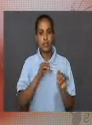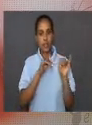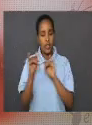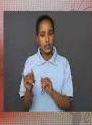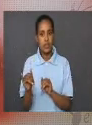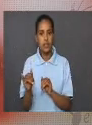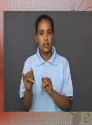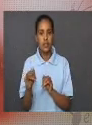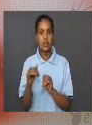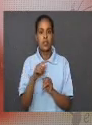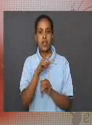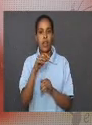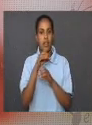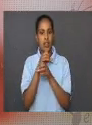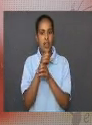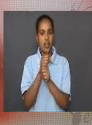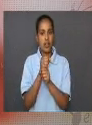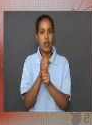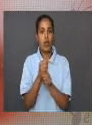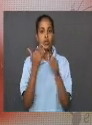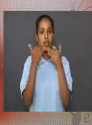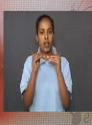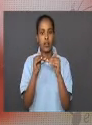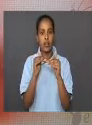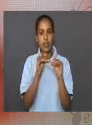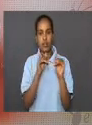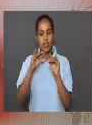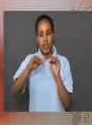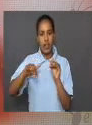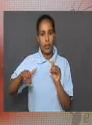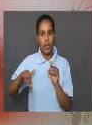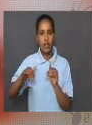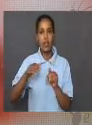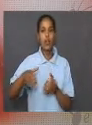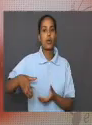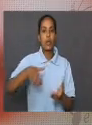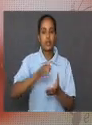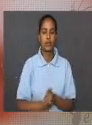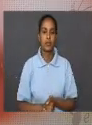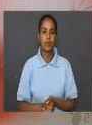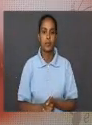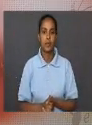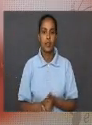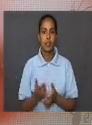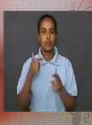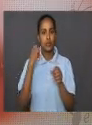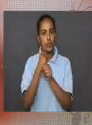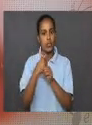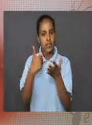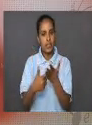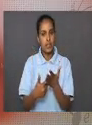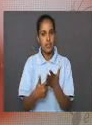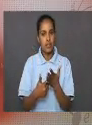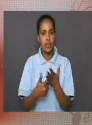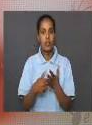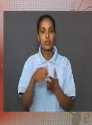Instead, they tend to concentrate in the remaining liquid. In doing this,